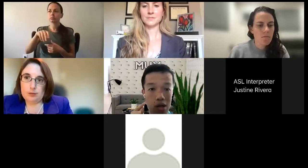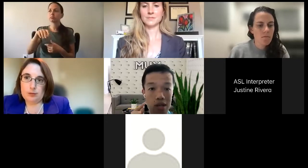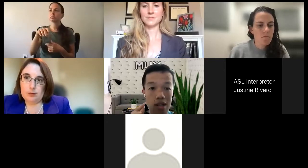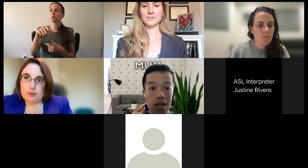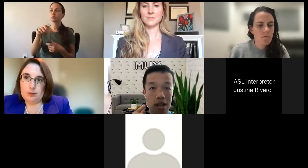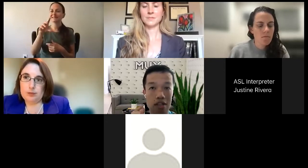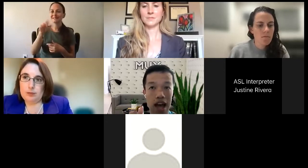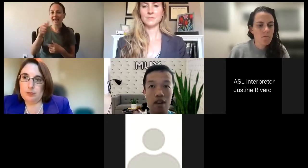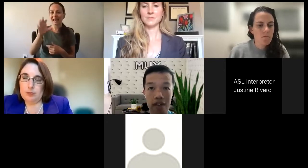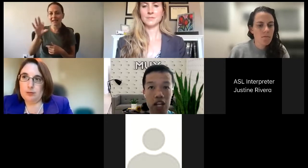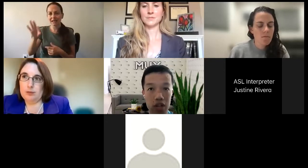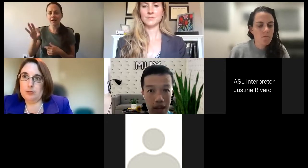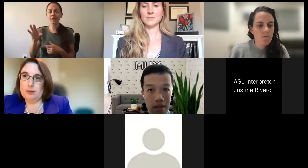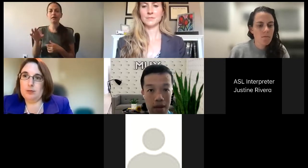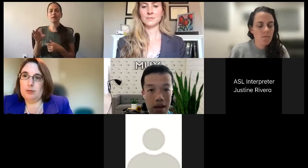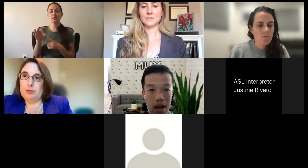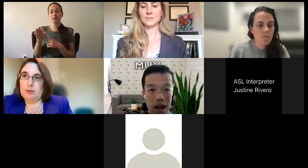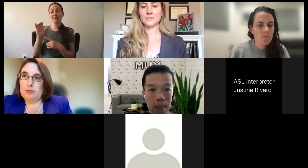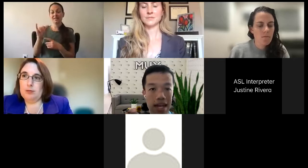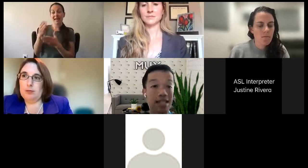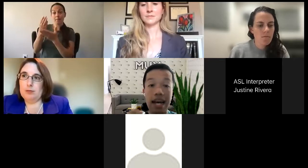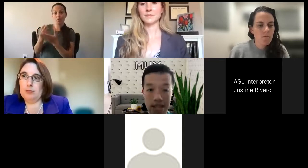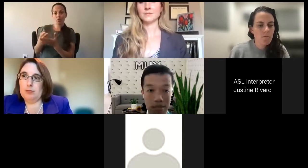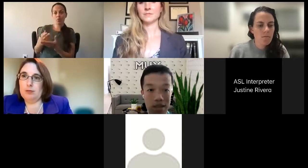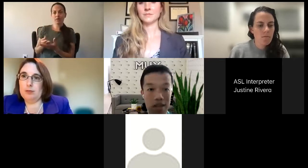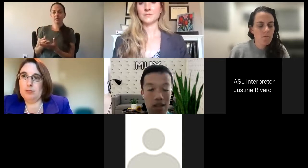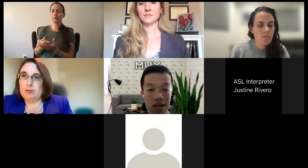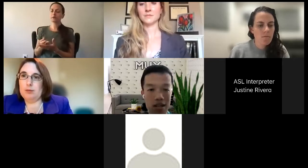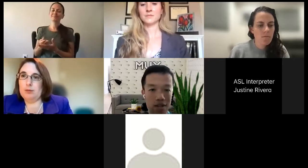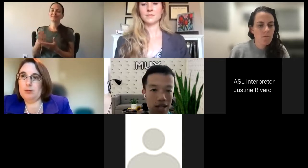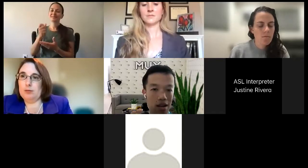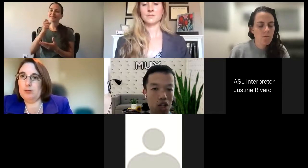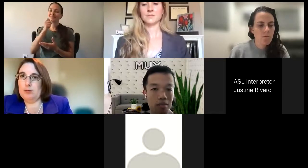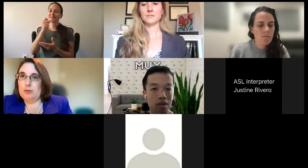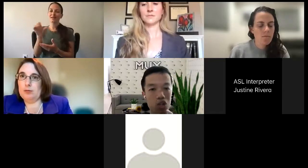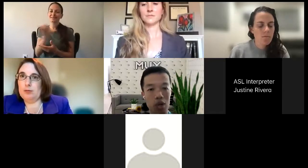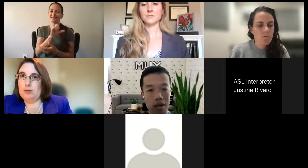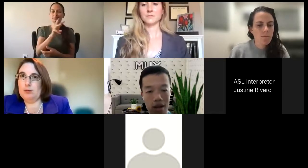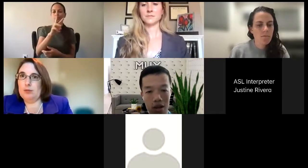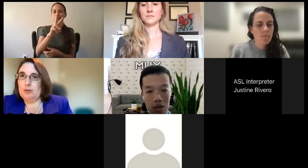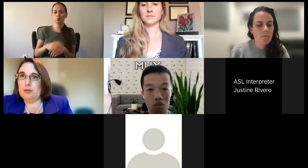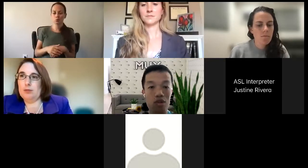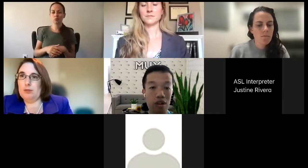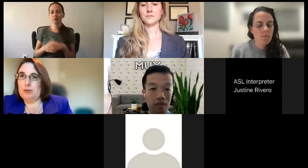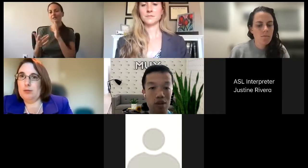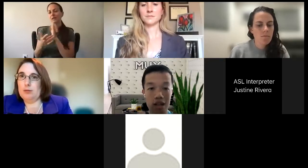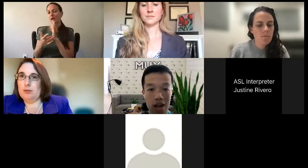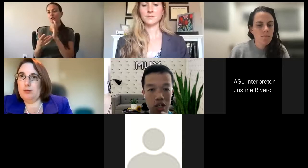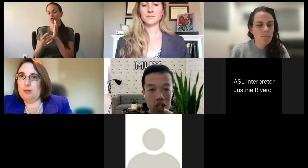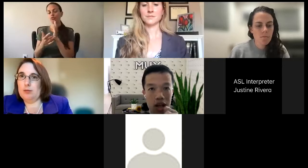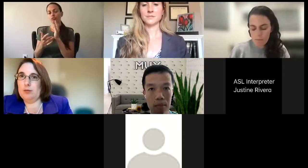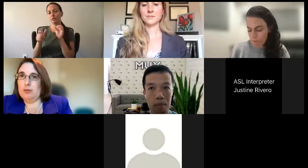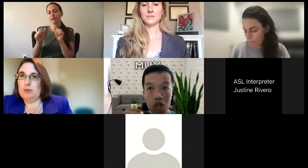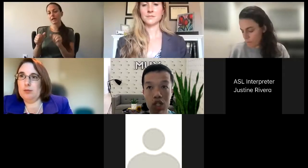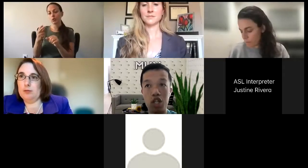1099 contract workers, that verification of income isn't as seamless. So technology companies should really use their influence